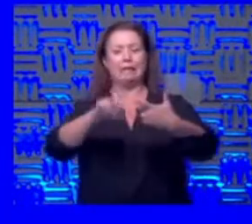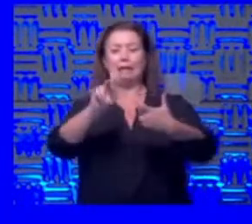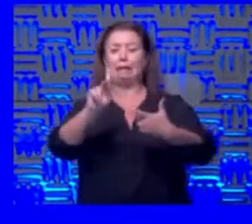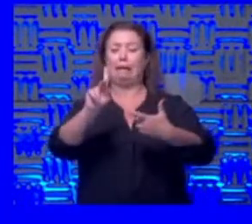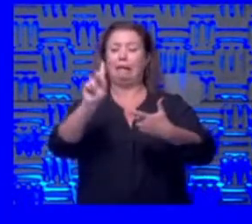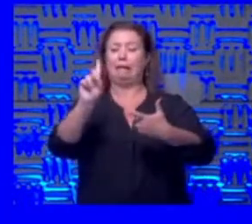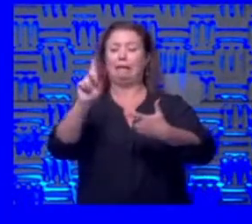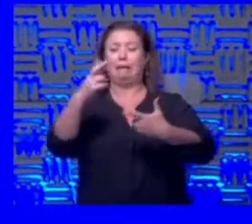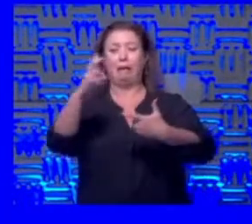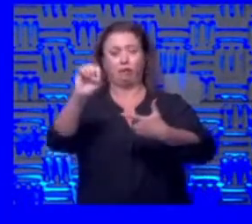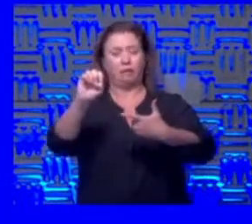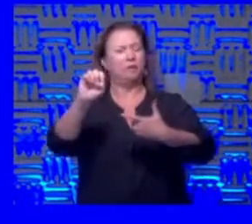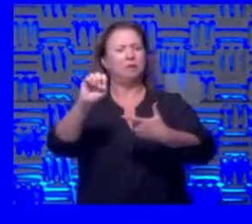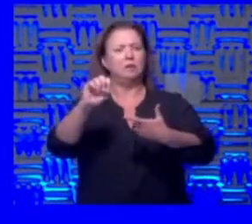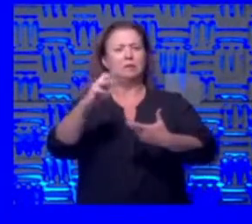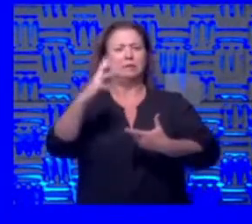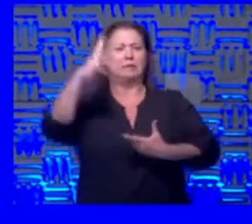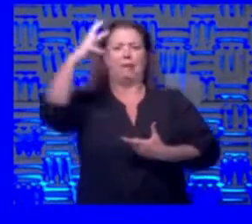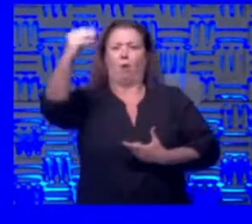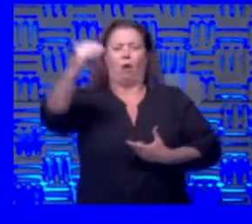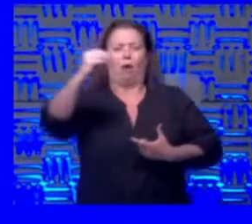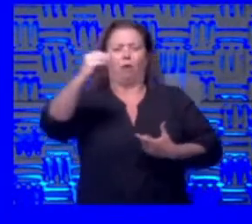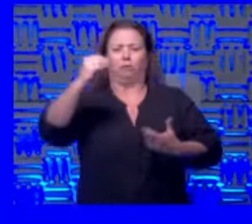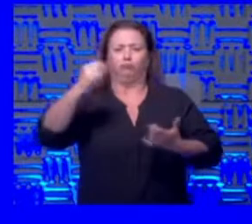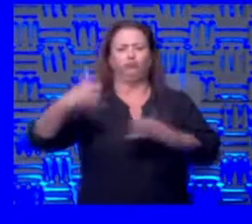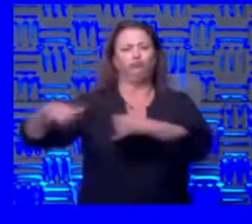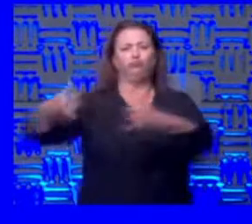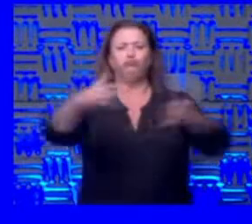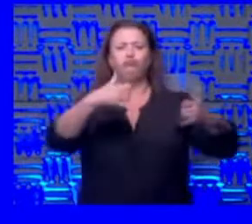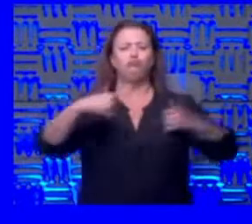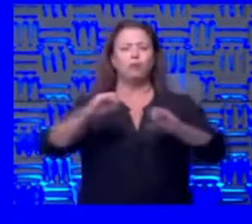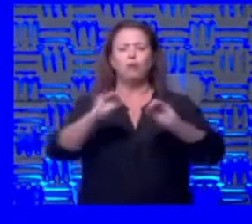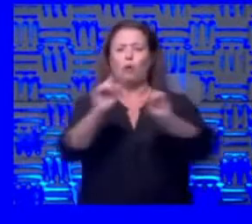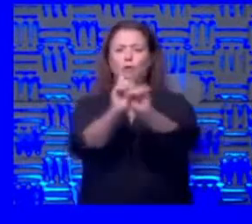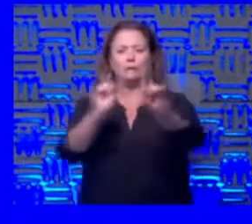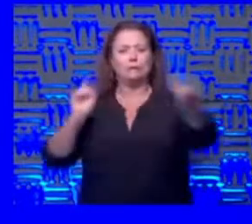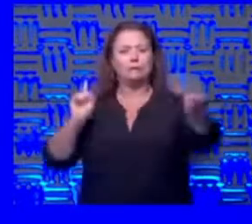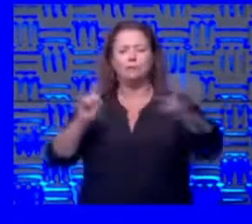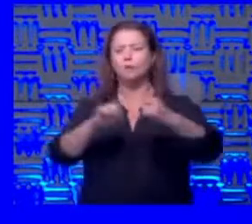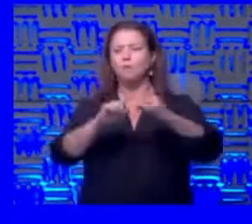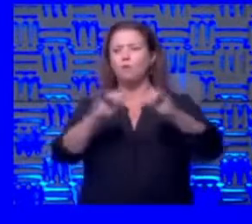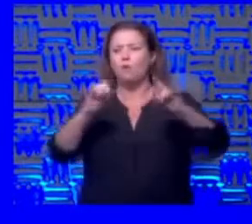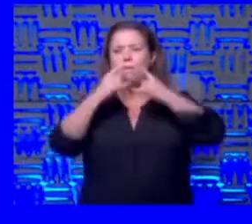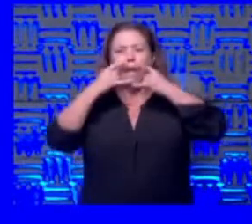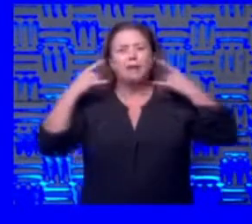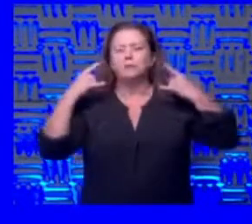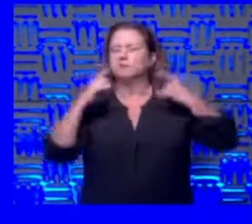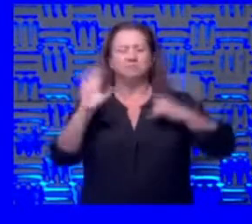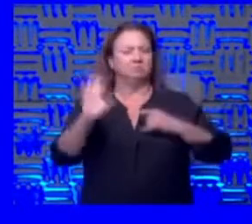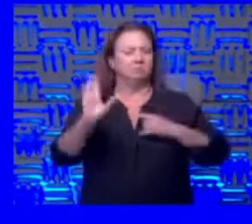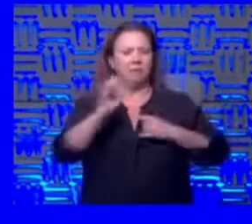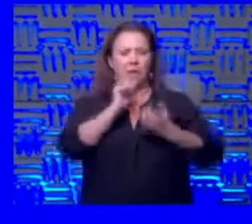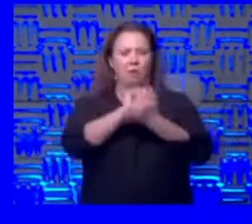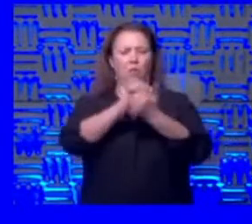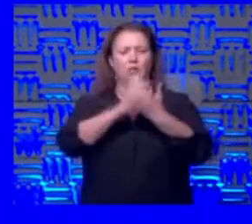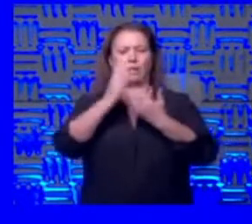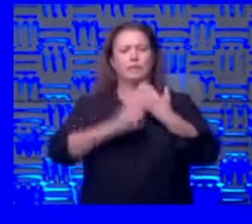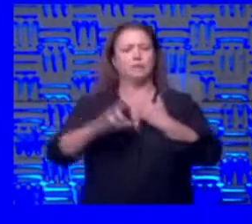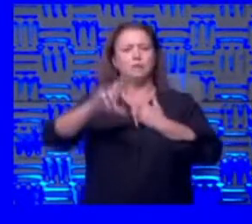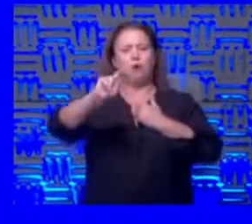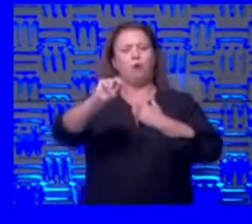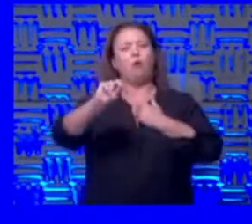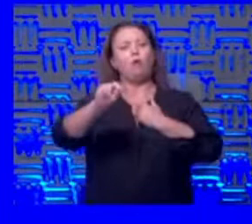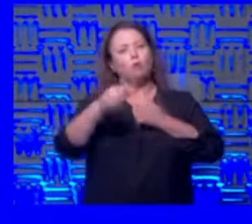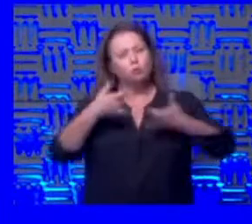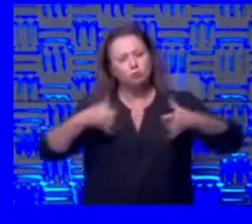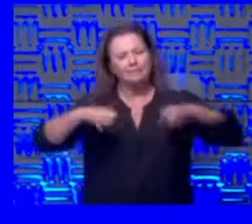that mean? Does that mean you can go out and have a free-for-all and not do the physical distancing, not do the masking, not do the hand hygiene? No. Absolutely not.